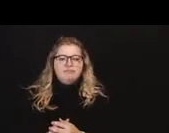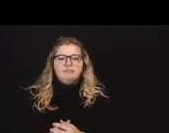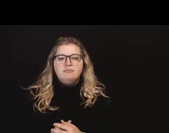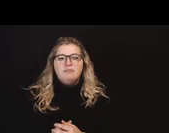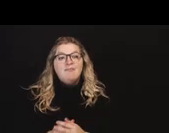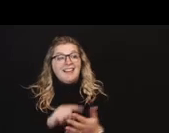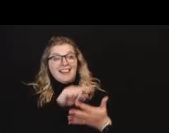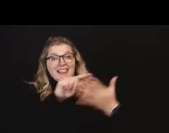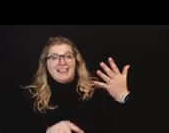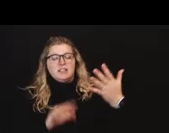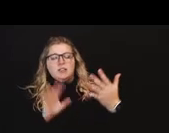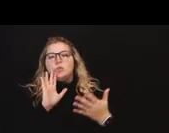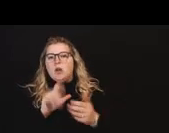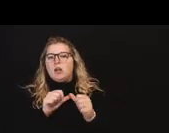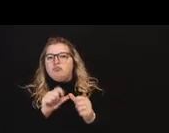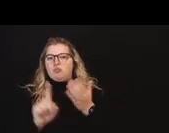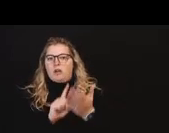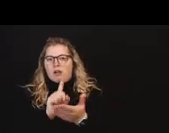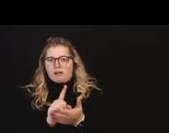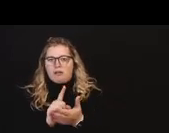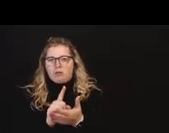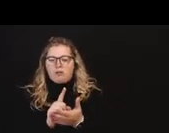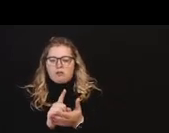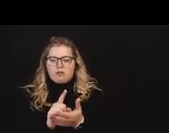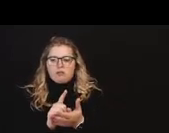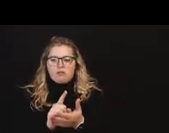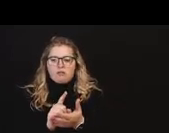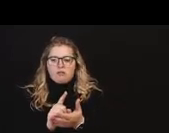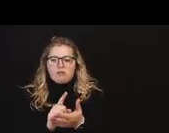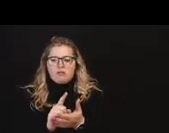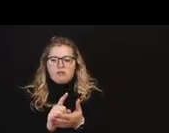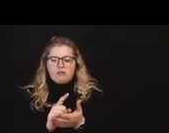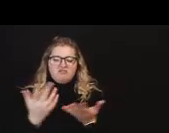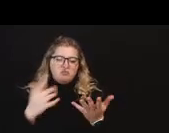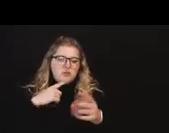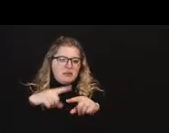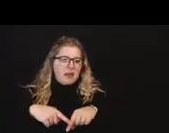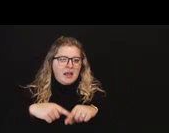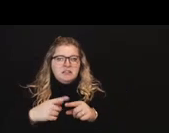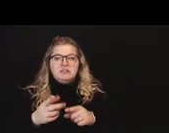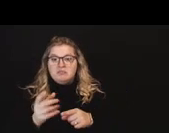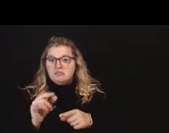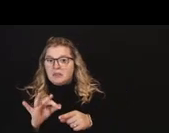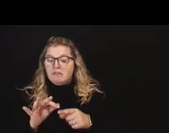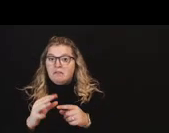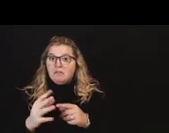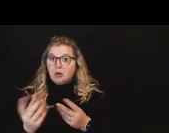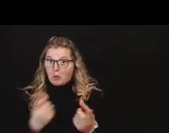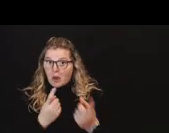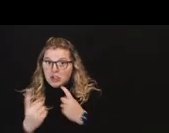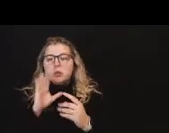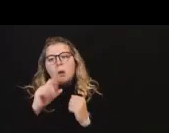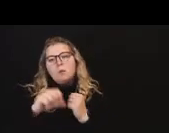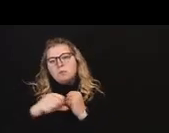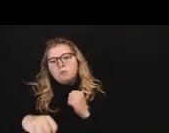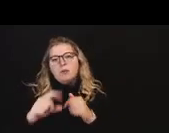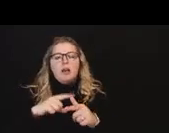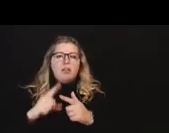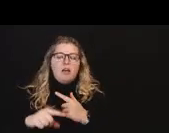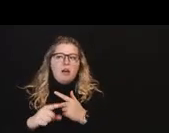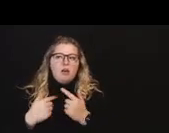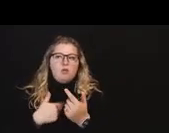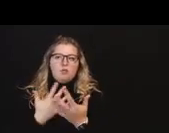talking about these topics. That might be, time will vary a little bit based on questions. And then we're going to try to leave